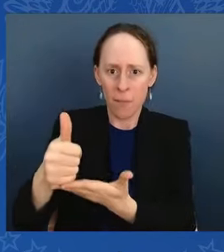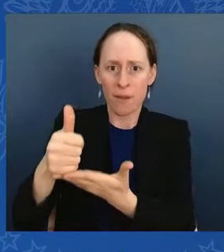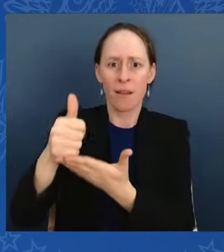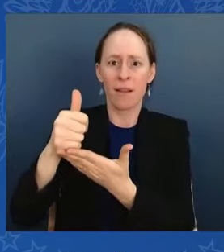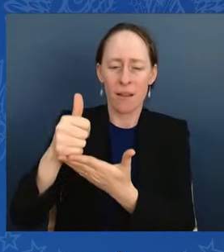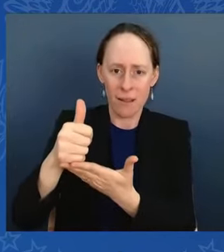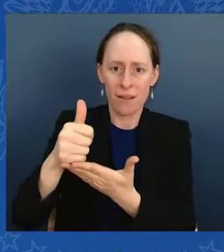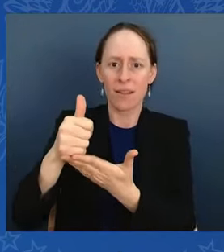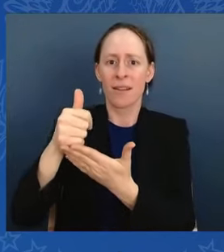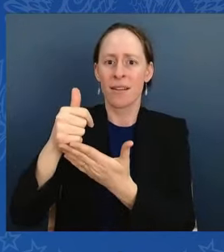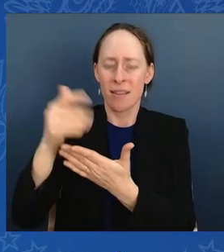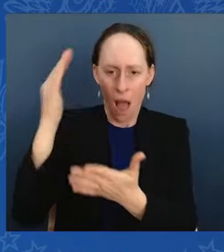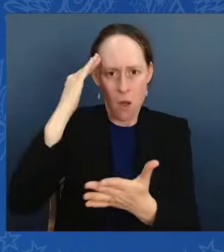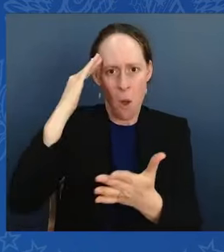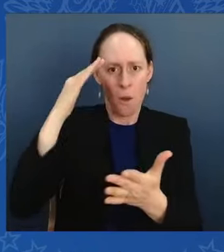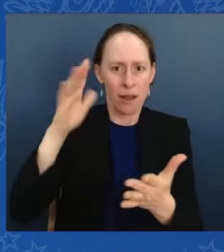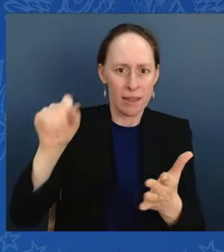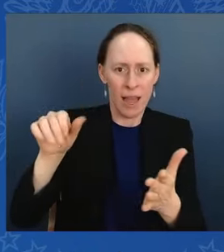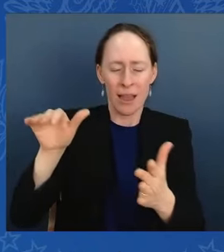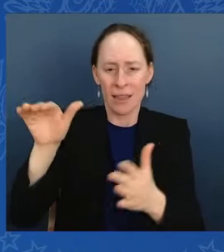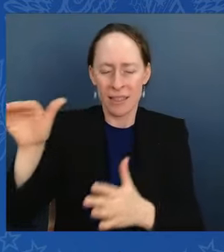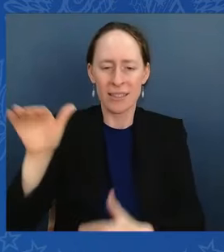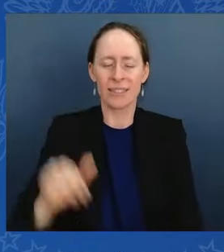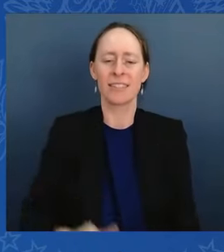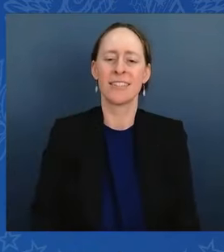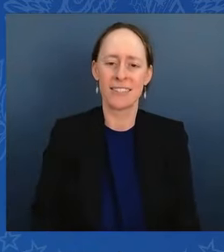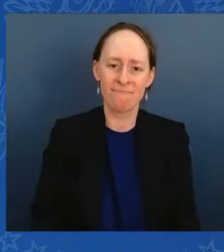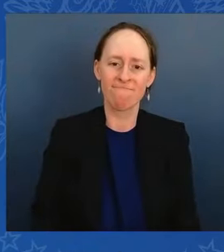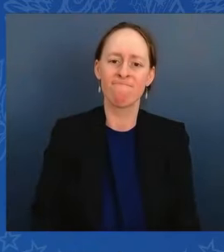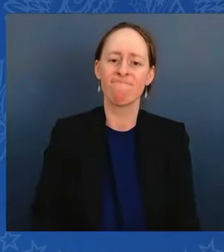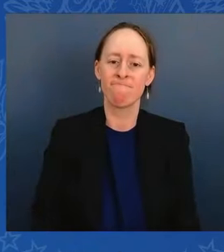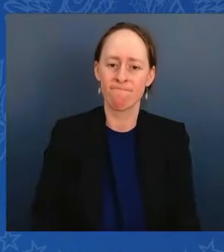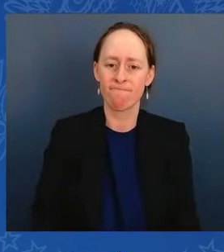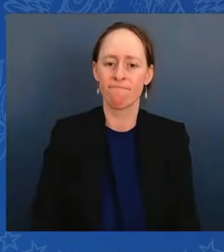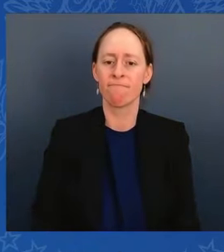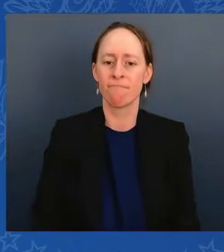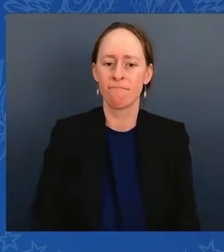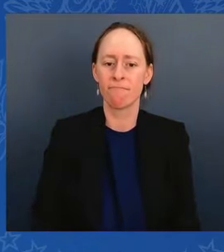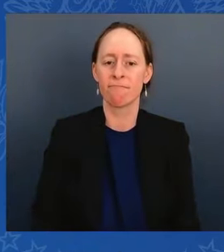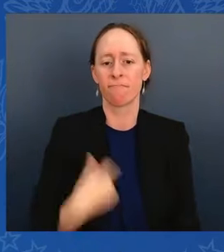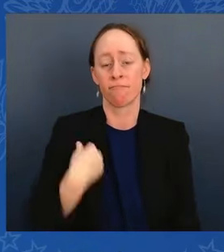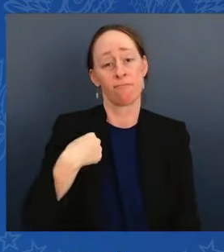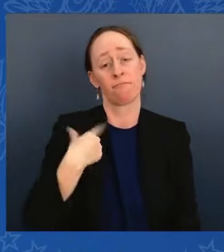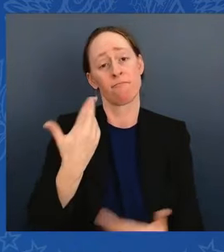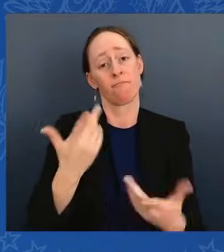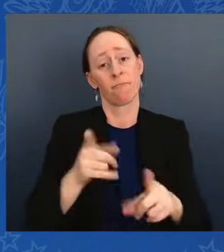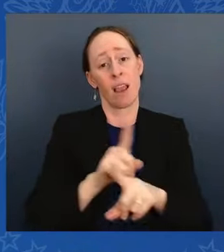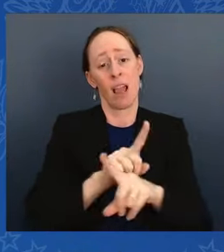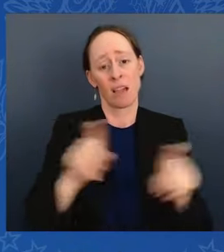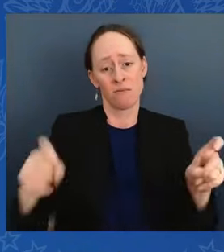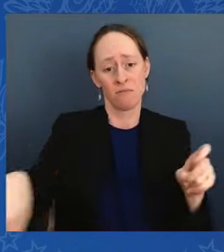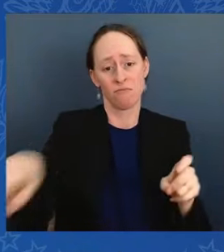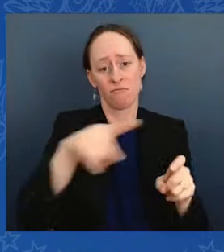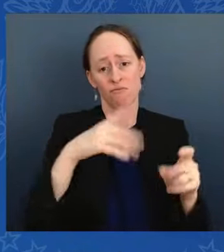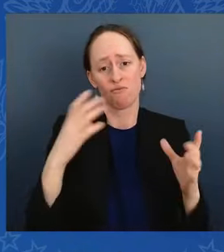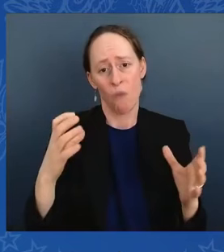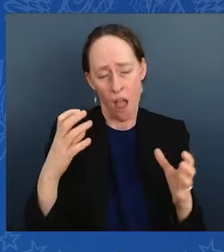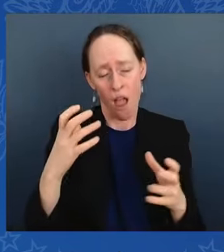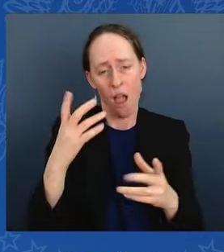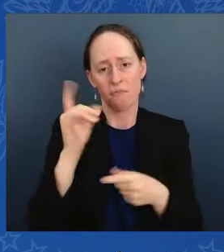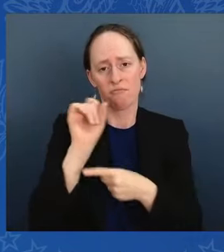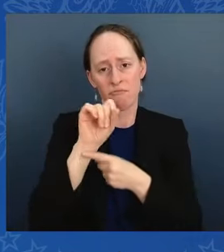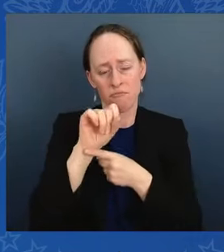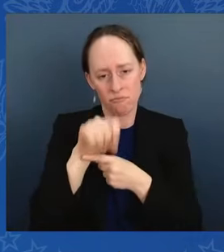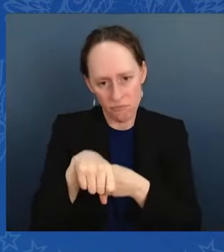I ask and I invite each of you to bow your heads and humble your hearts. And